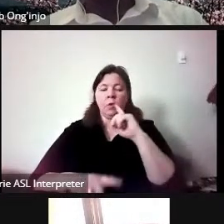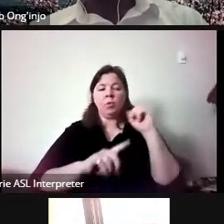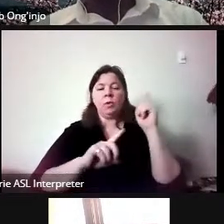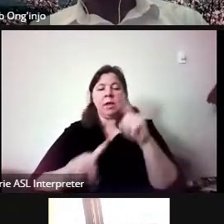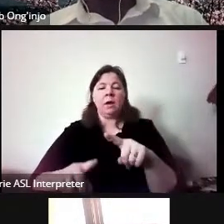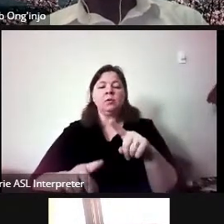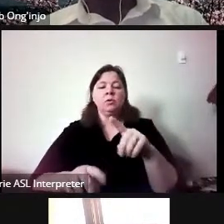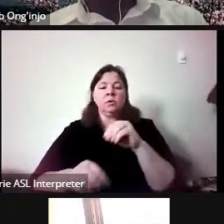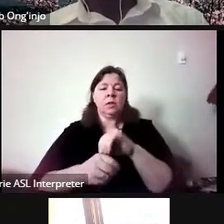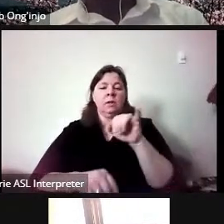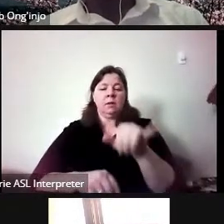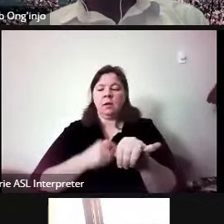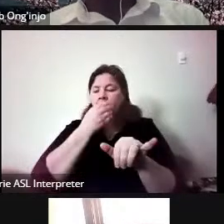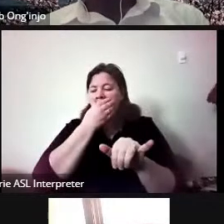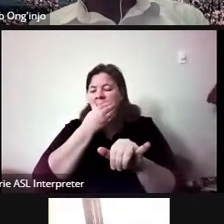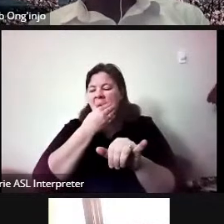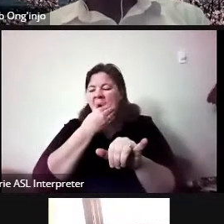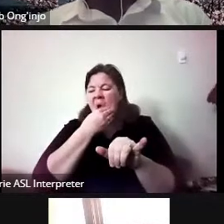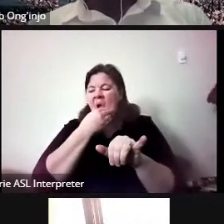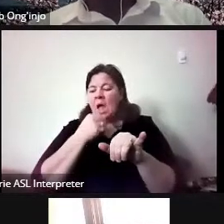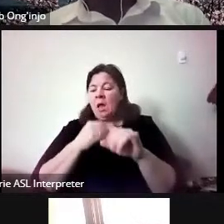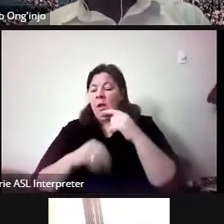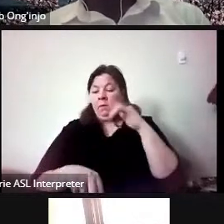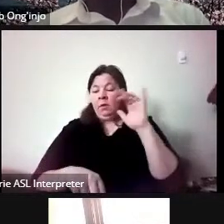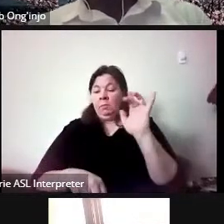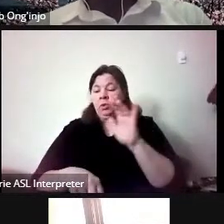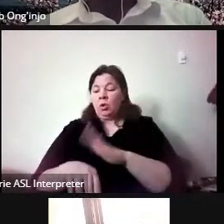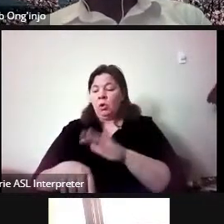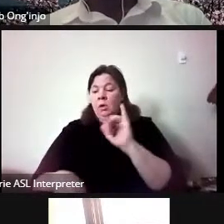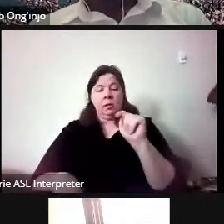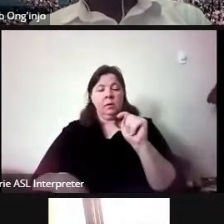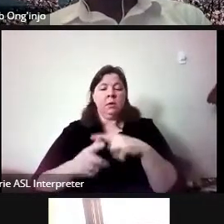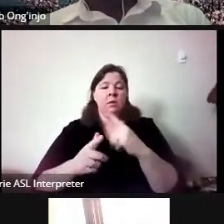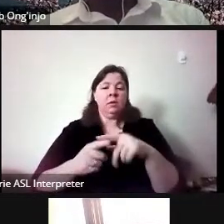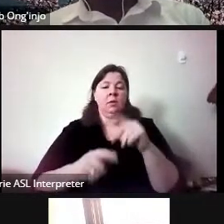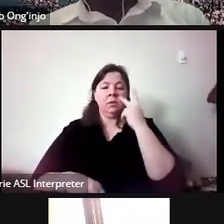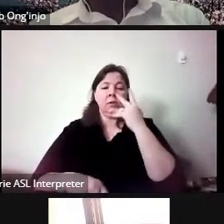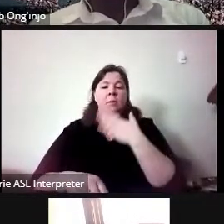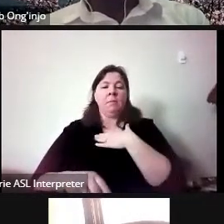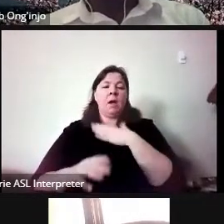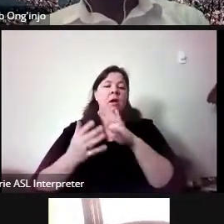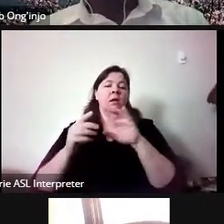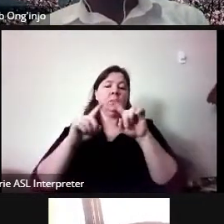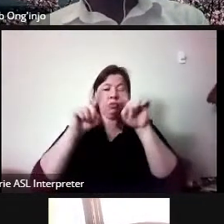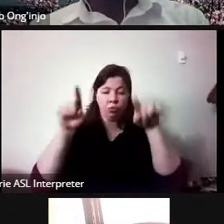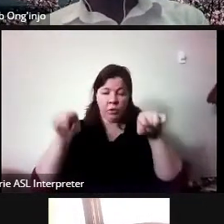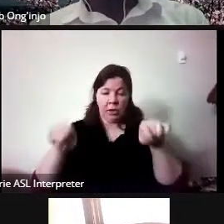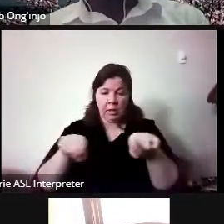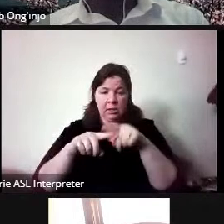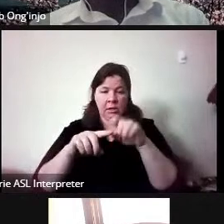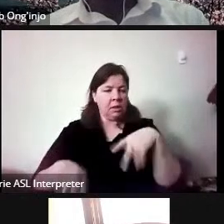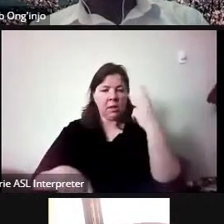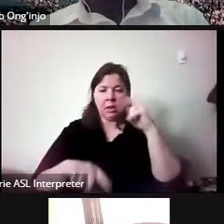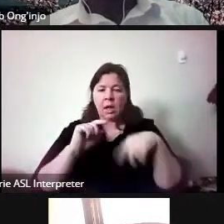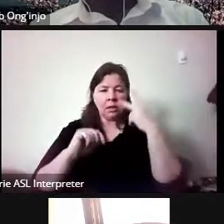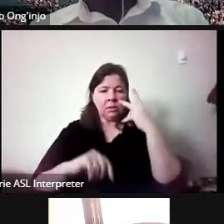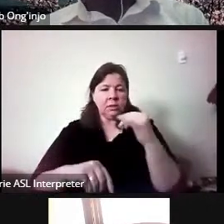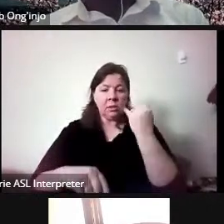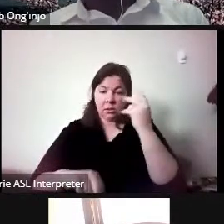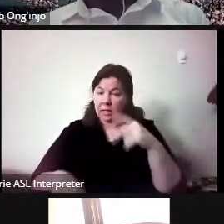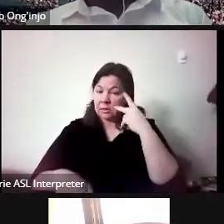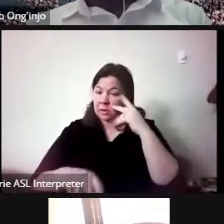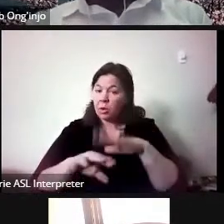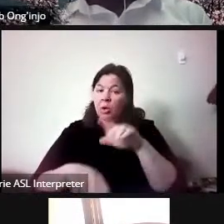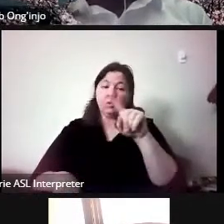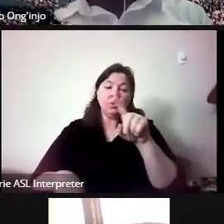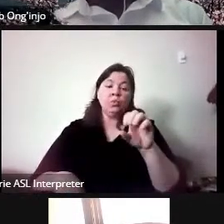are reactions. So if you press on it, if you look at my screen, I don't think you can see it on YouTube, but on Zoom you will. So if